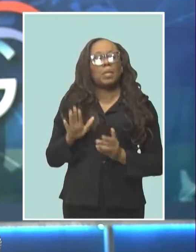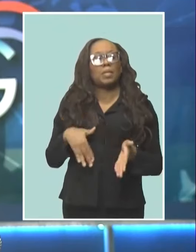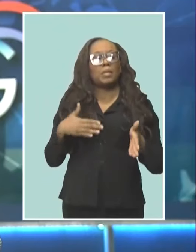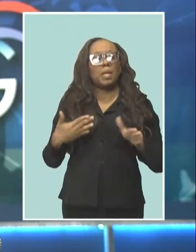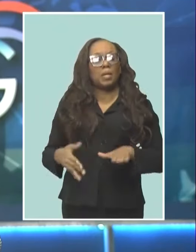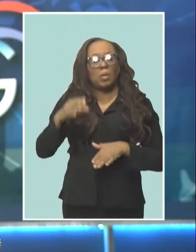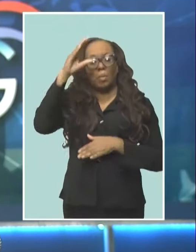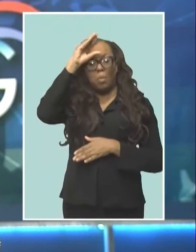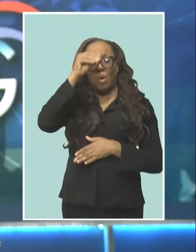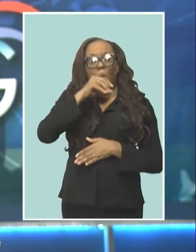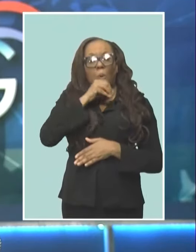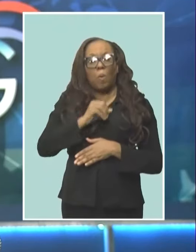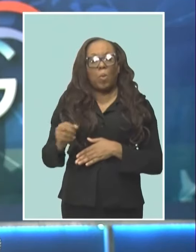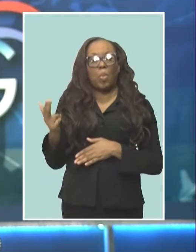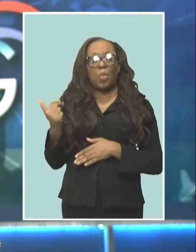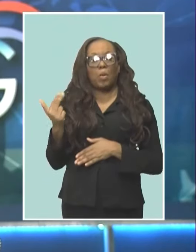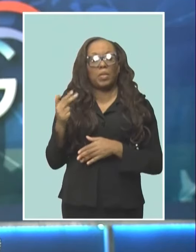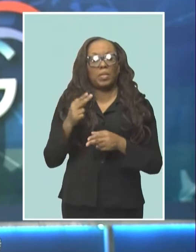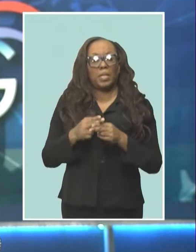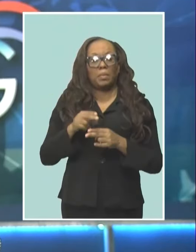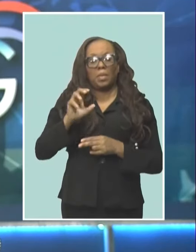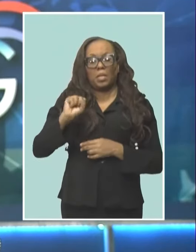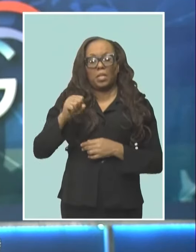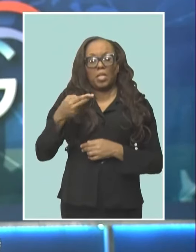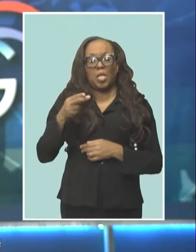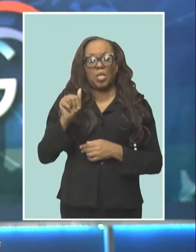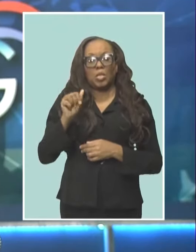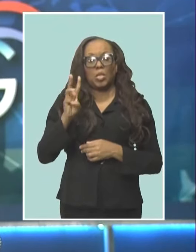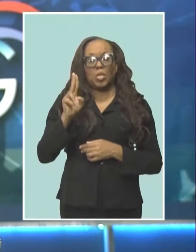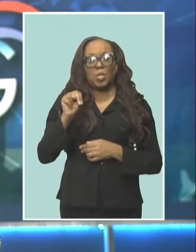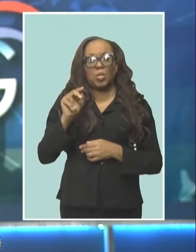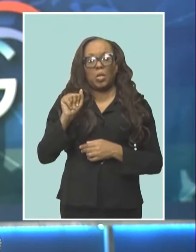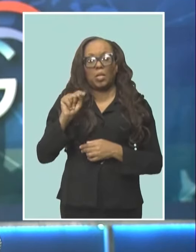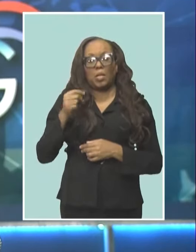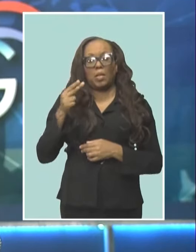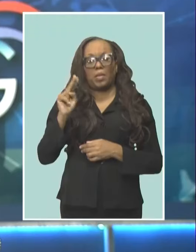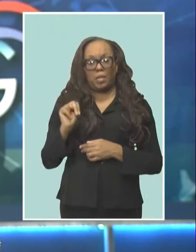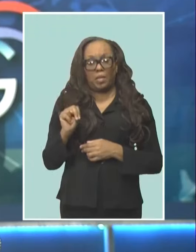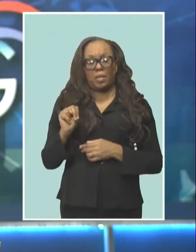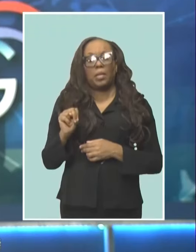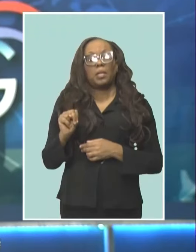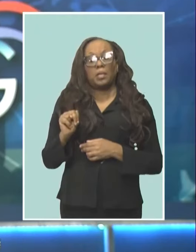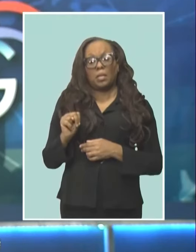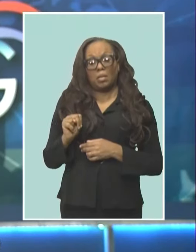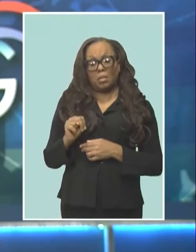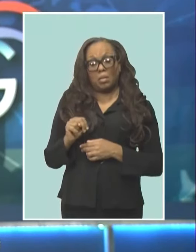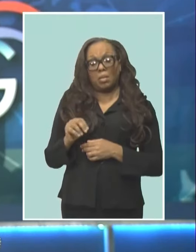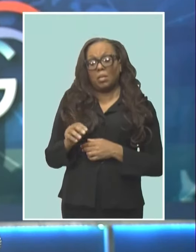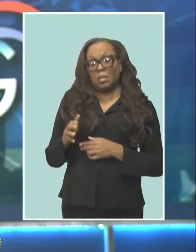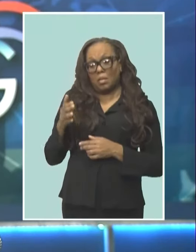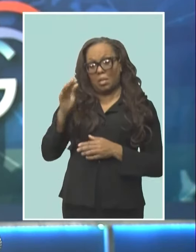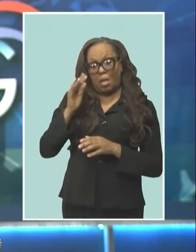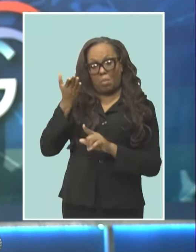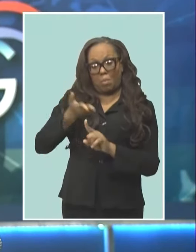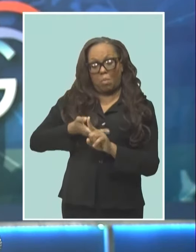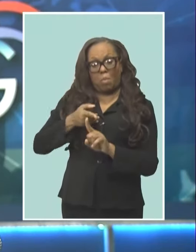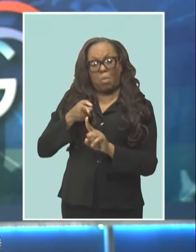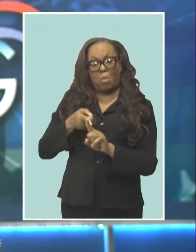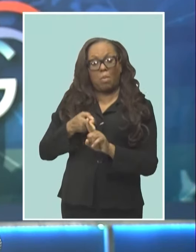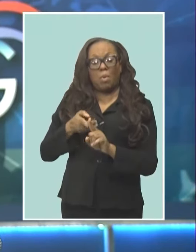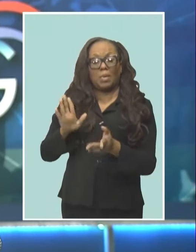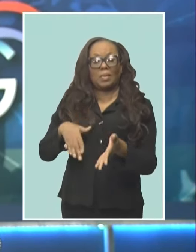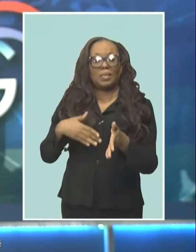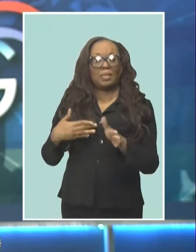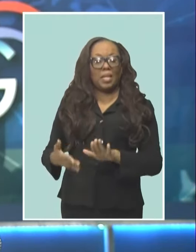Chase, who was shot multiple times while watching a netball match on the hard court at Silver Hill in Christchurch. He was speaking at the launch